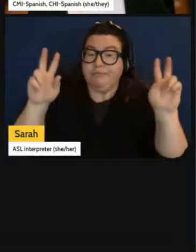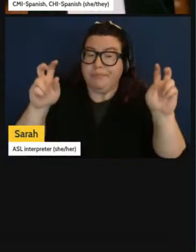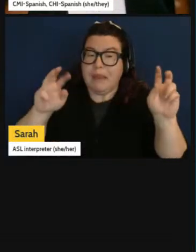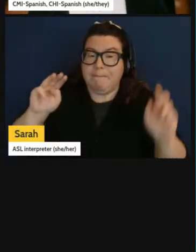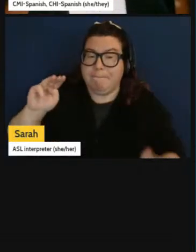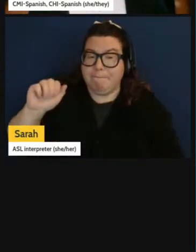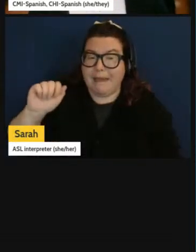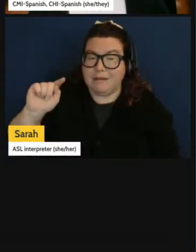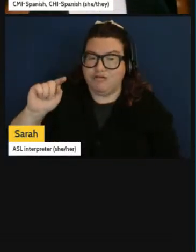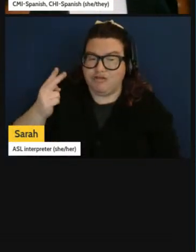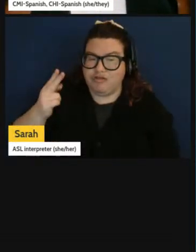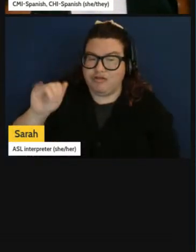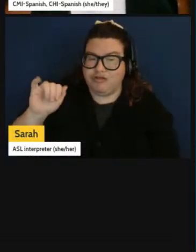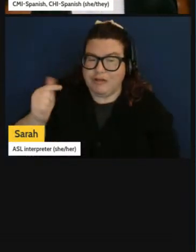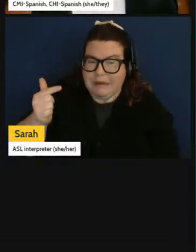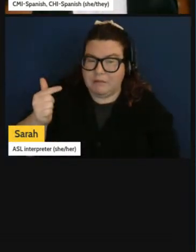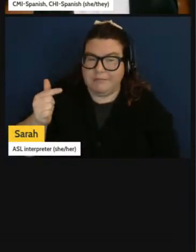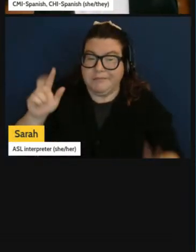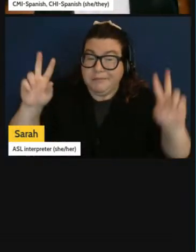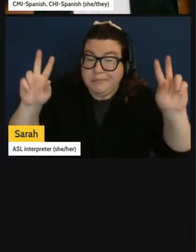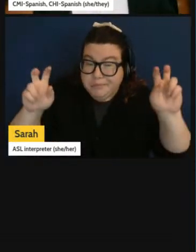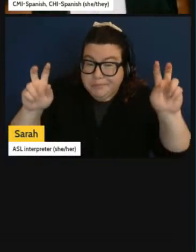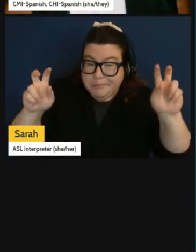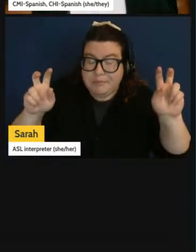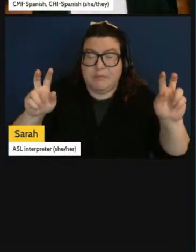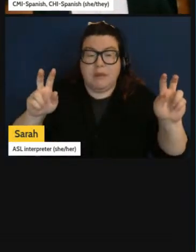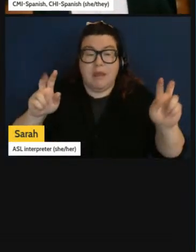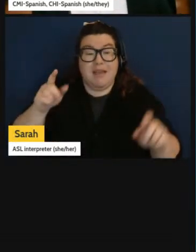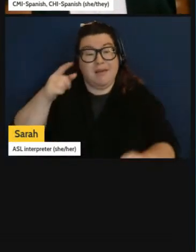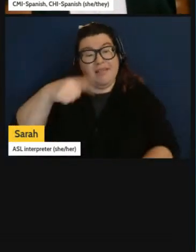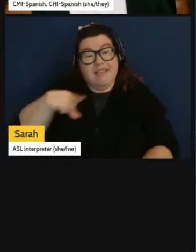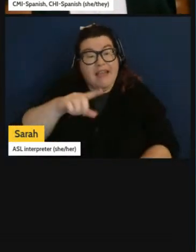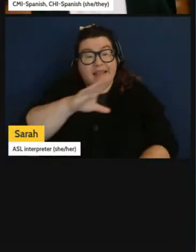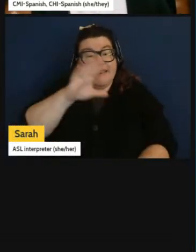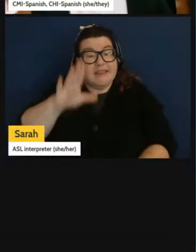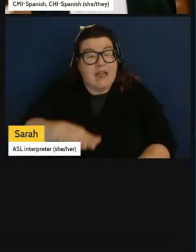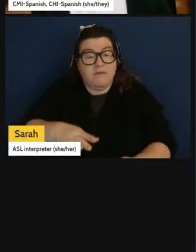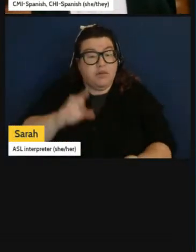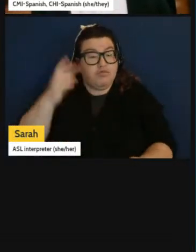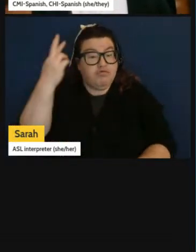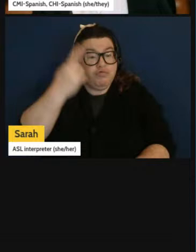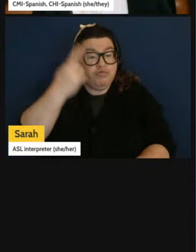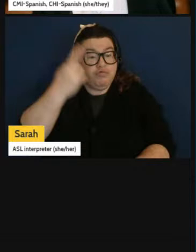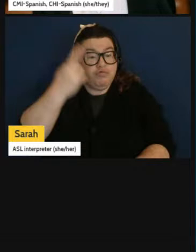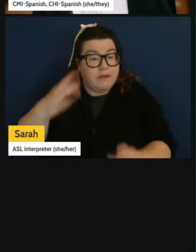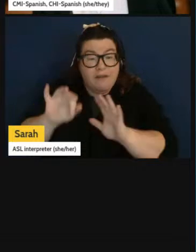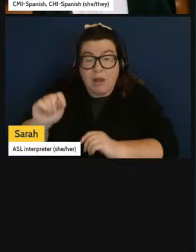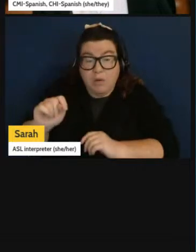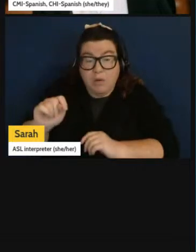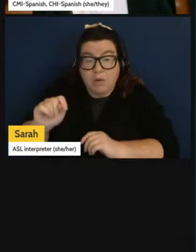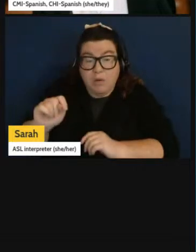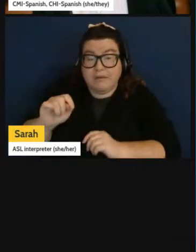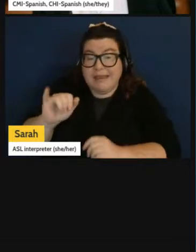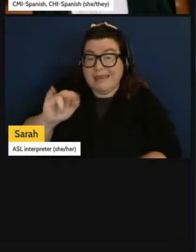here. And those people maybe never find out that they're intersex, or they find out later on in